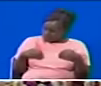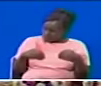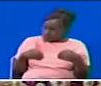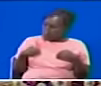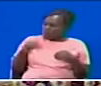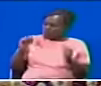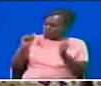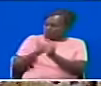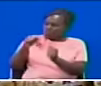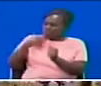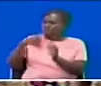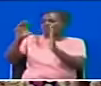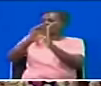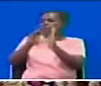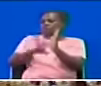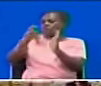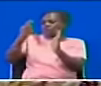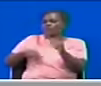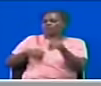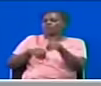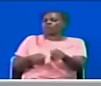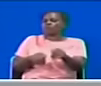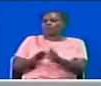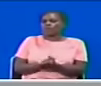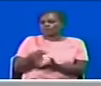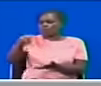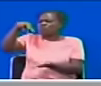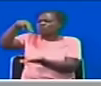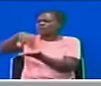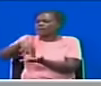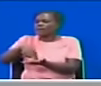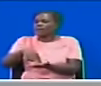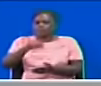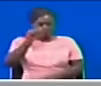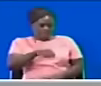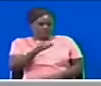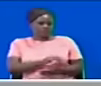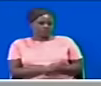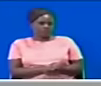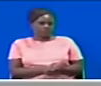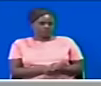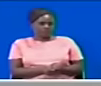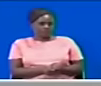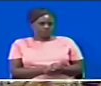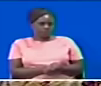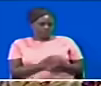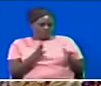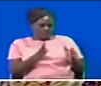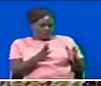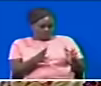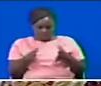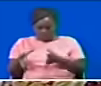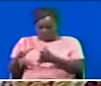new dispensation, we must go with this terrain. Are you going to be running for an elective office? Yes. Okay. Yes. So the pressure away from